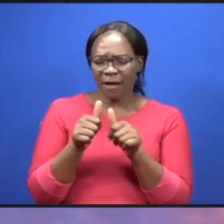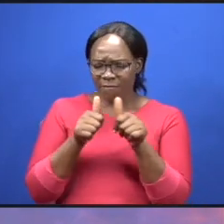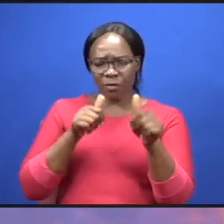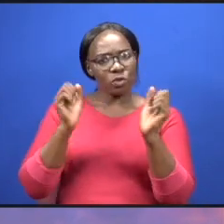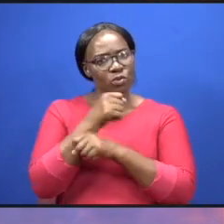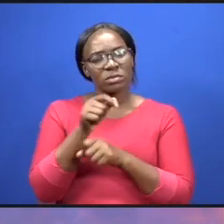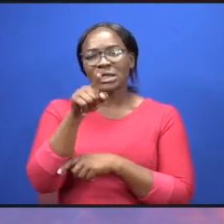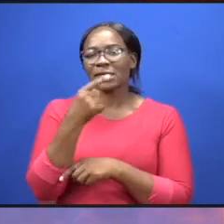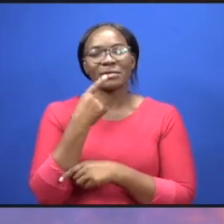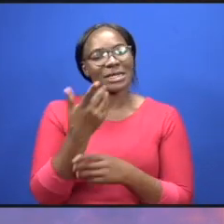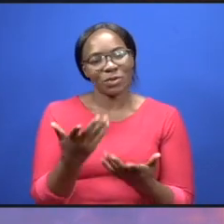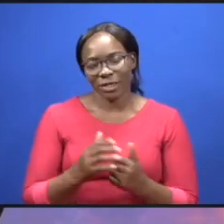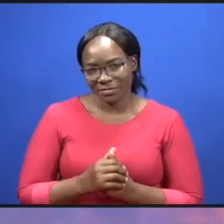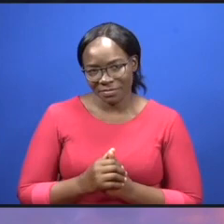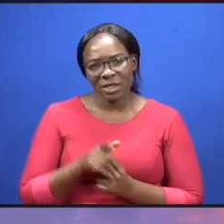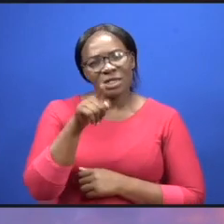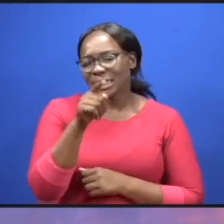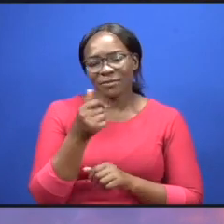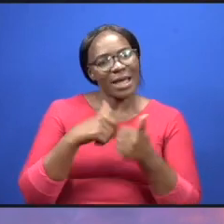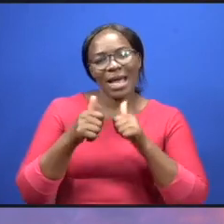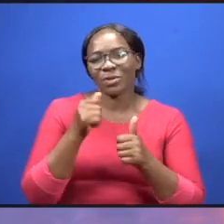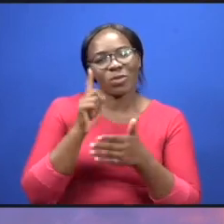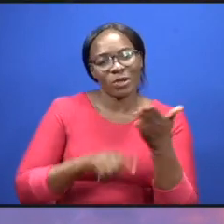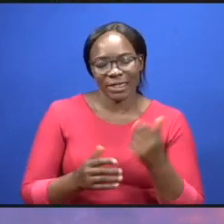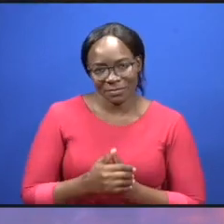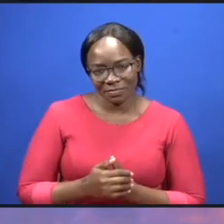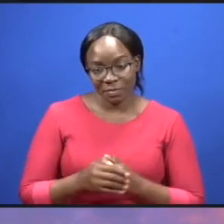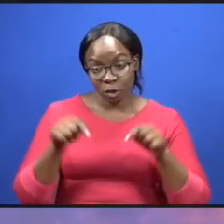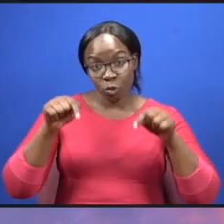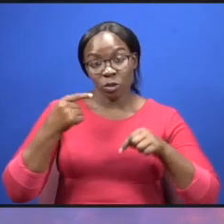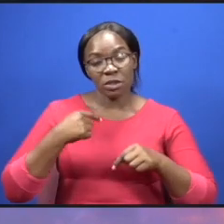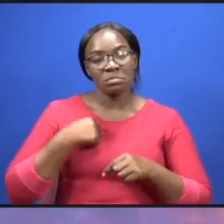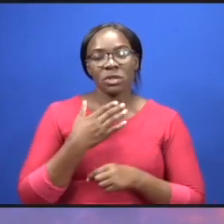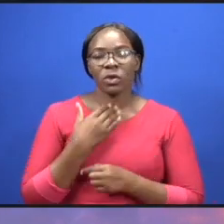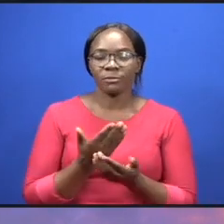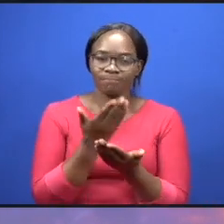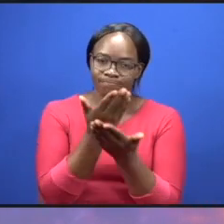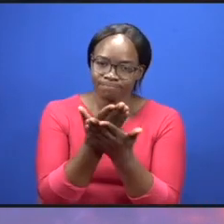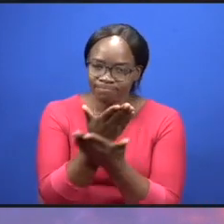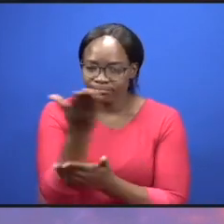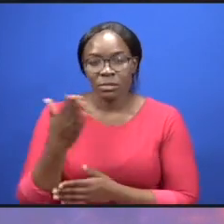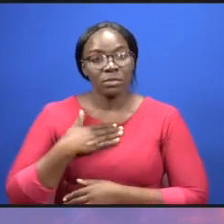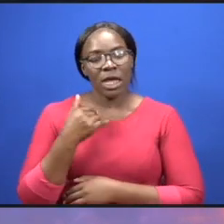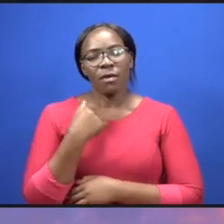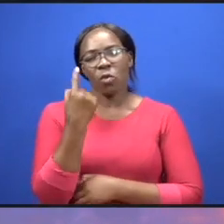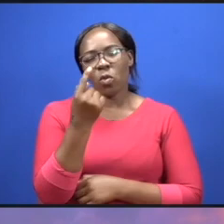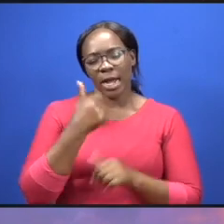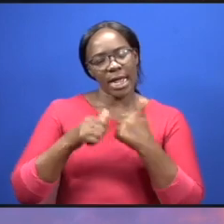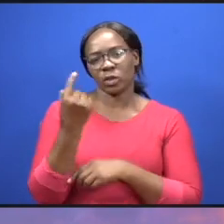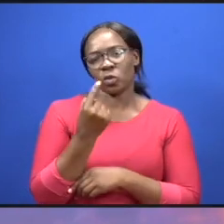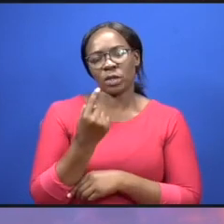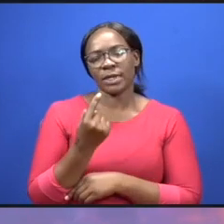unavoidable, what will you say? How will you respond? This morning I submit to us that there is only one